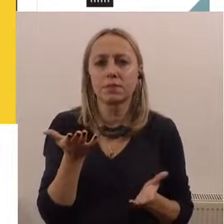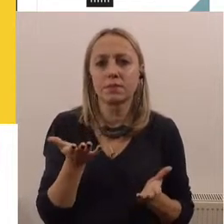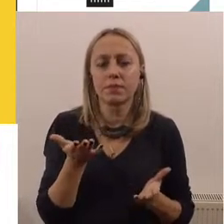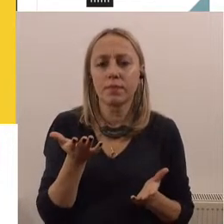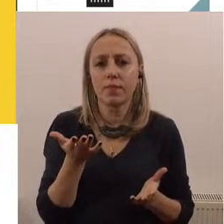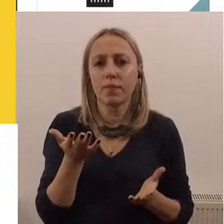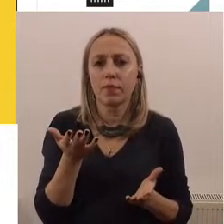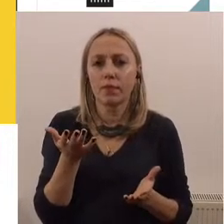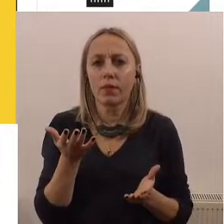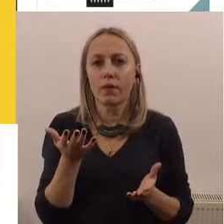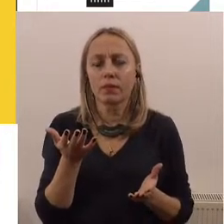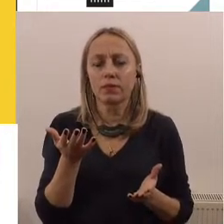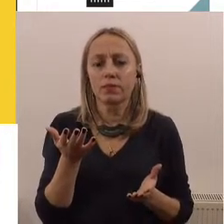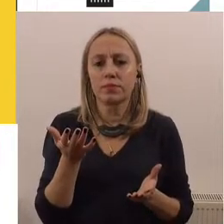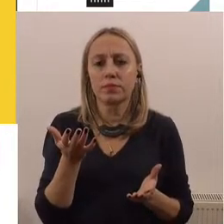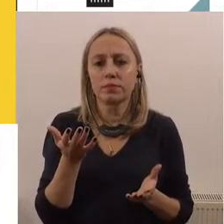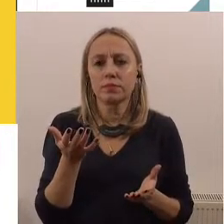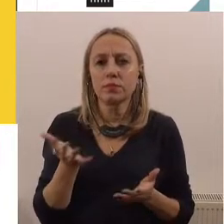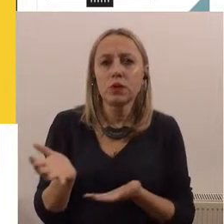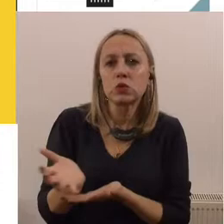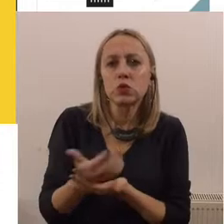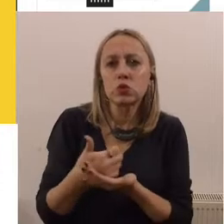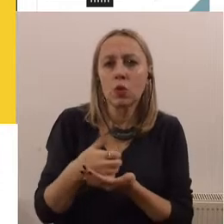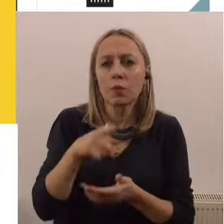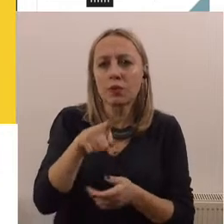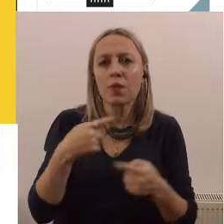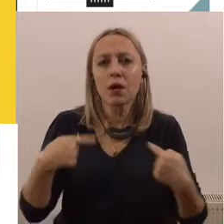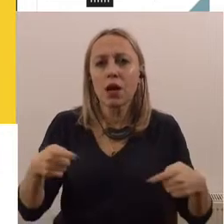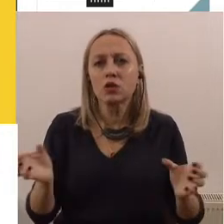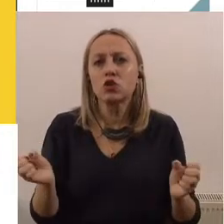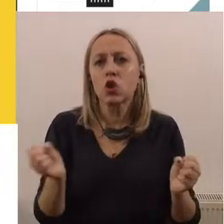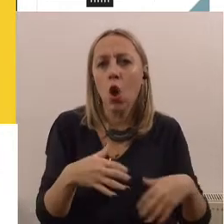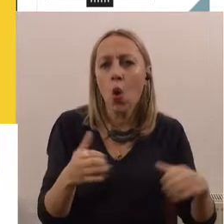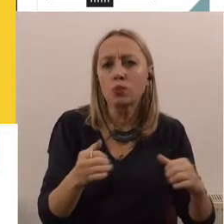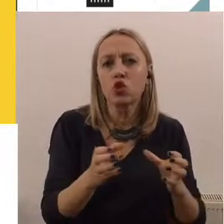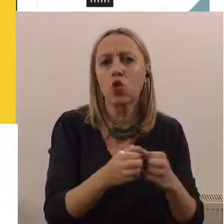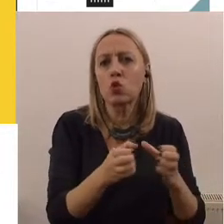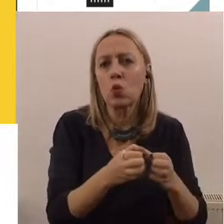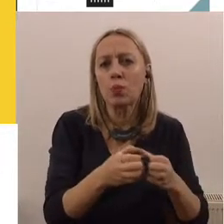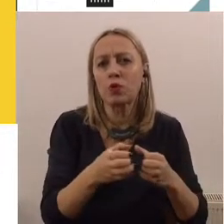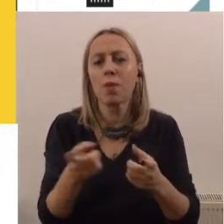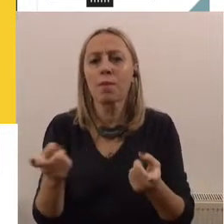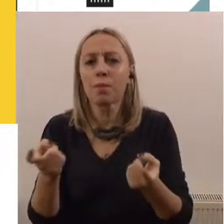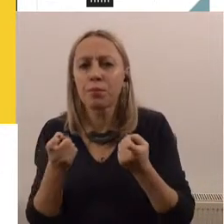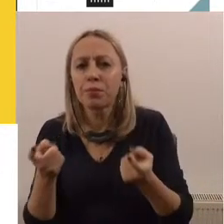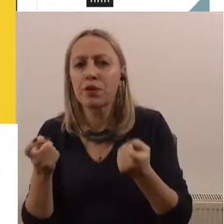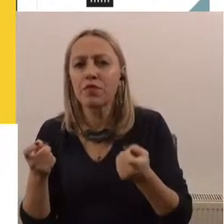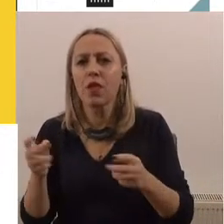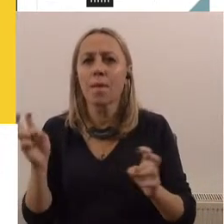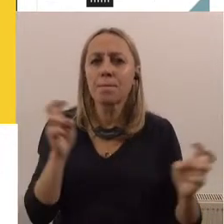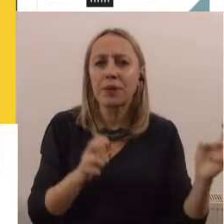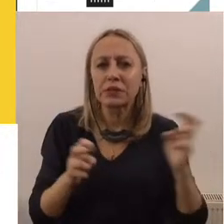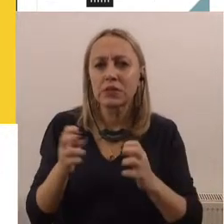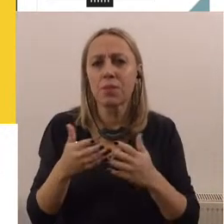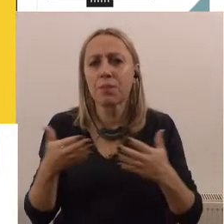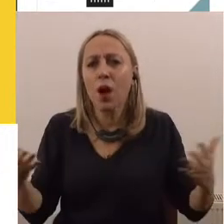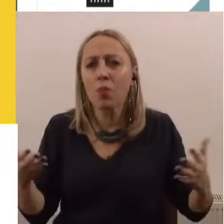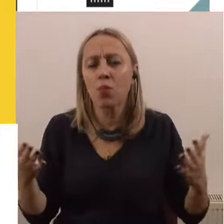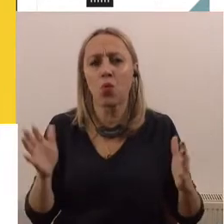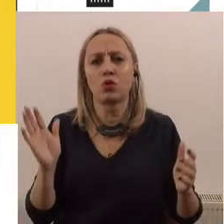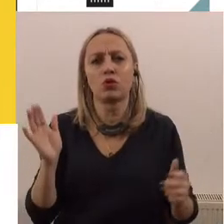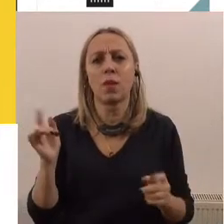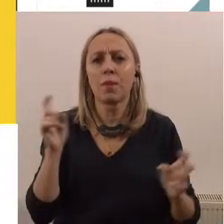different communities, different group visitors of the castle, and also